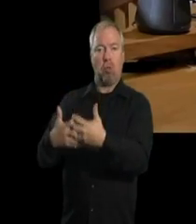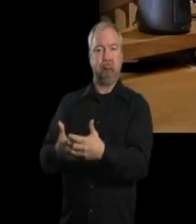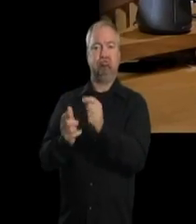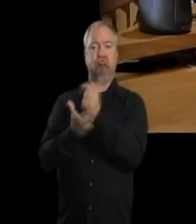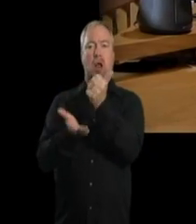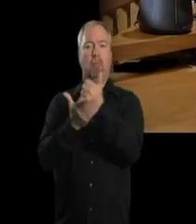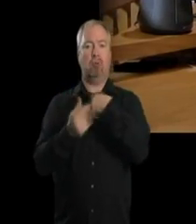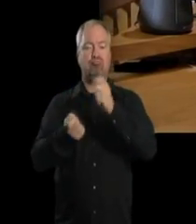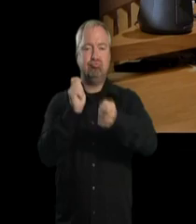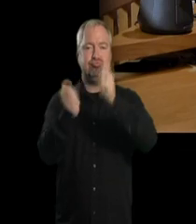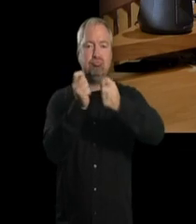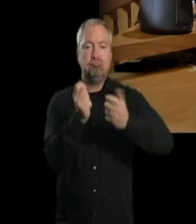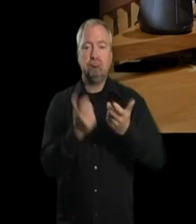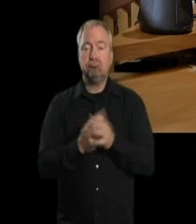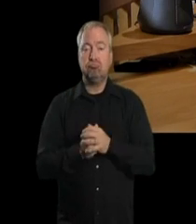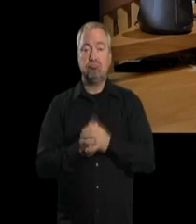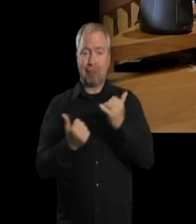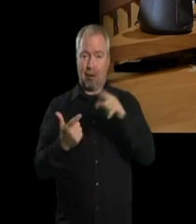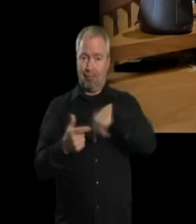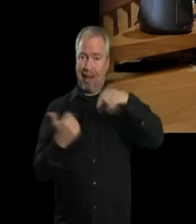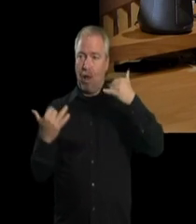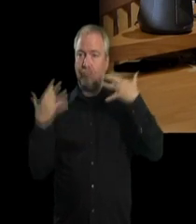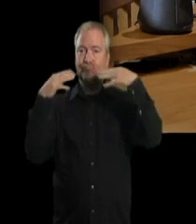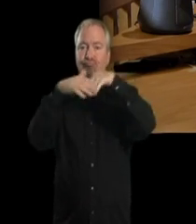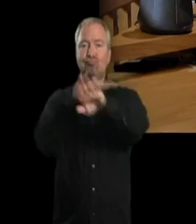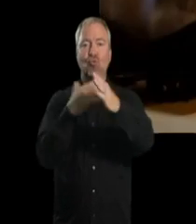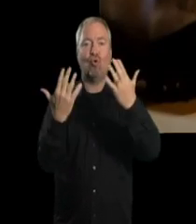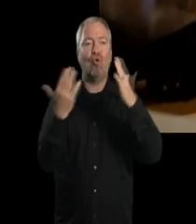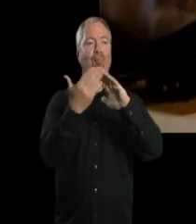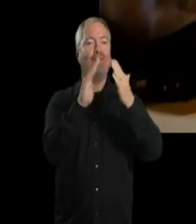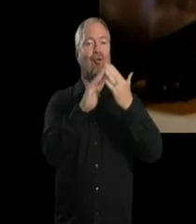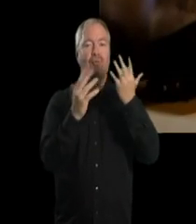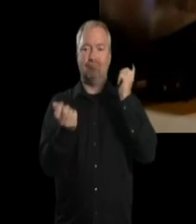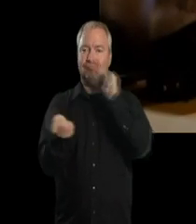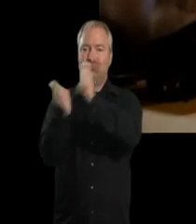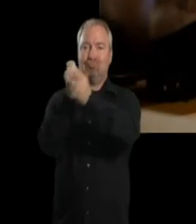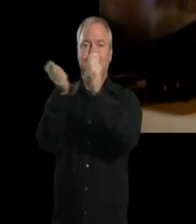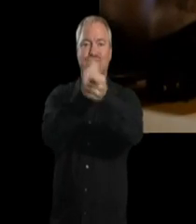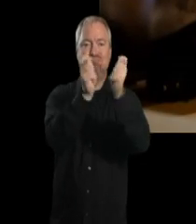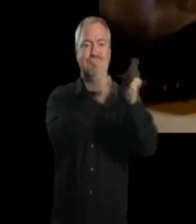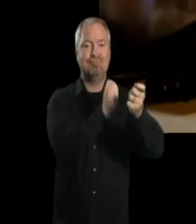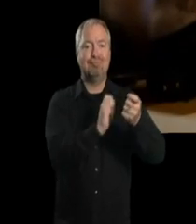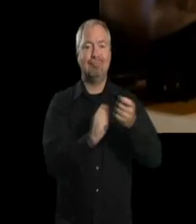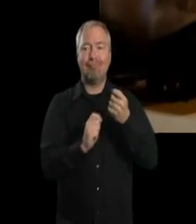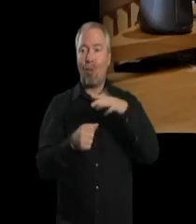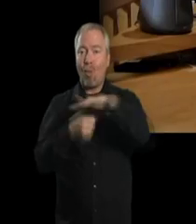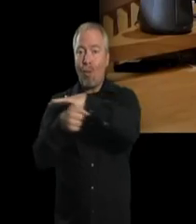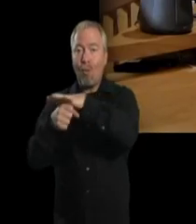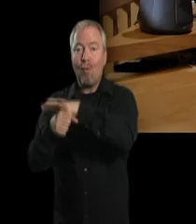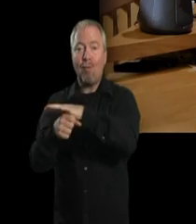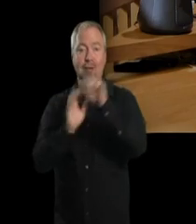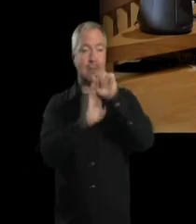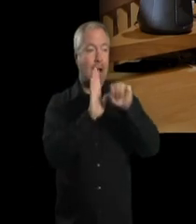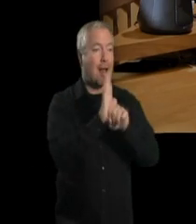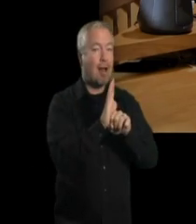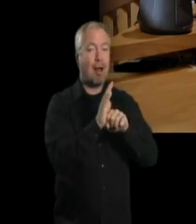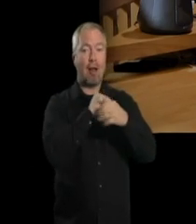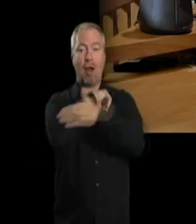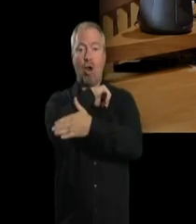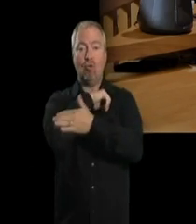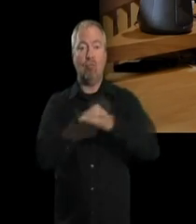they do best, they will go out into the community, they will have impact, their family, local communities, their